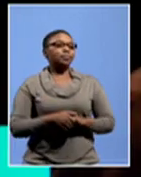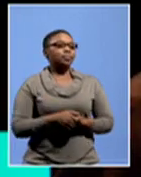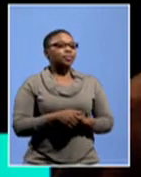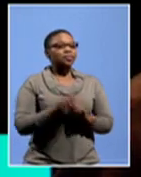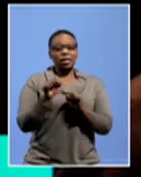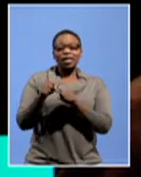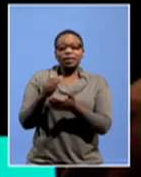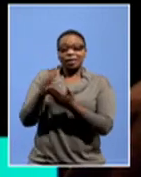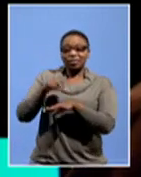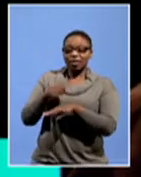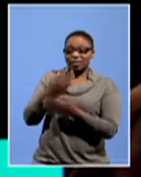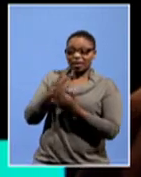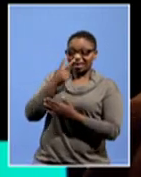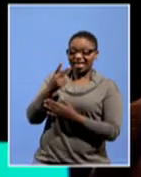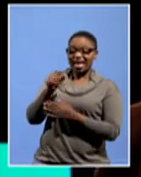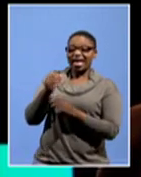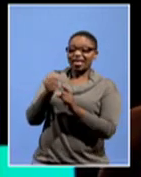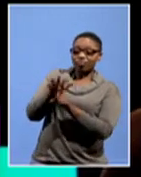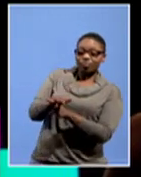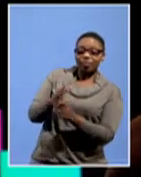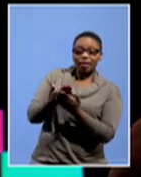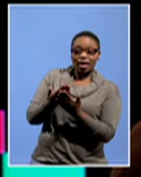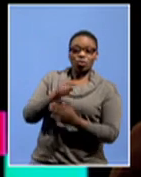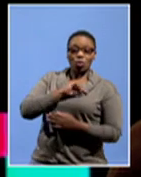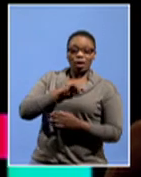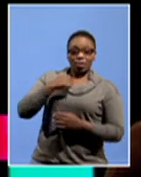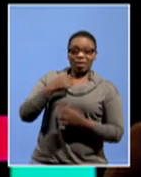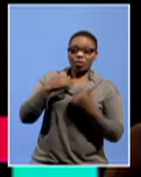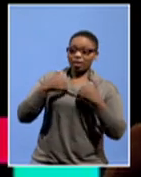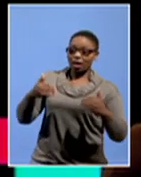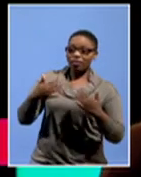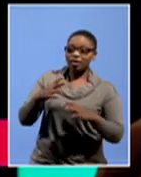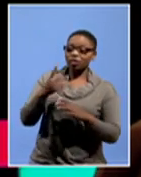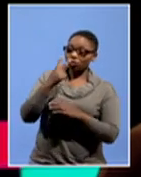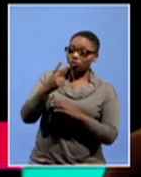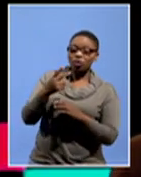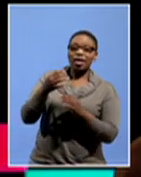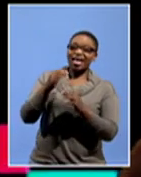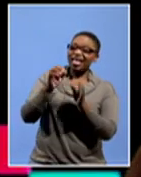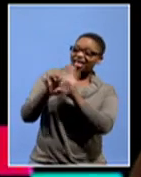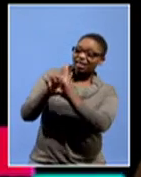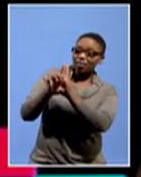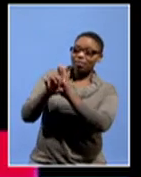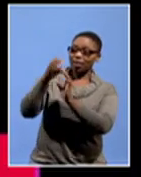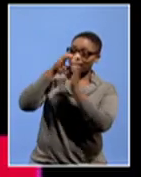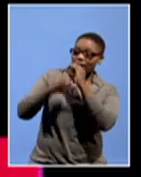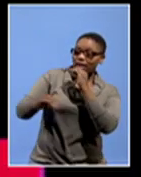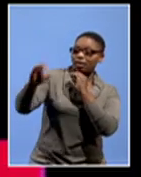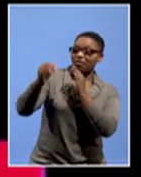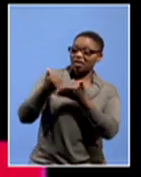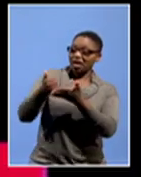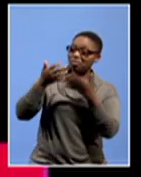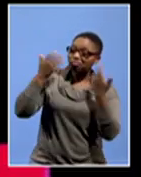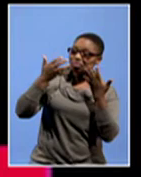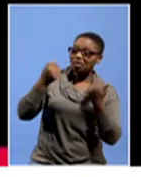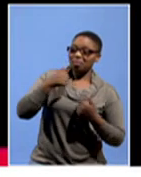pretty harmless. I mean, in my introduction, I used the example of the elephant that was said to have rescued a lion cub at the Kruger. I fell for that one,